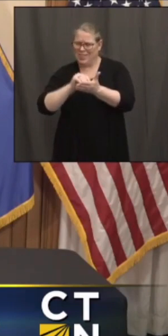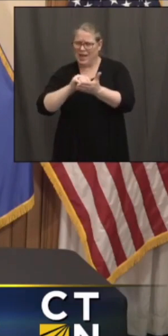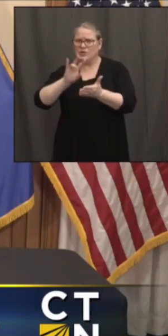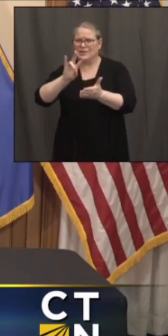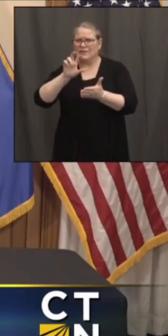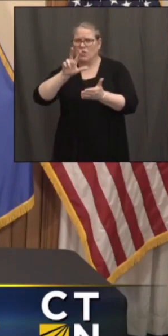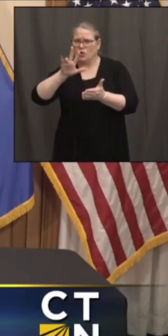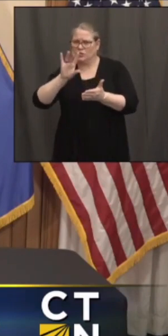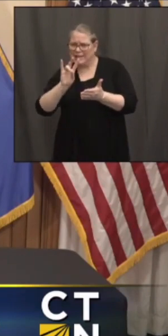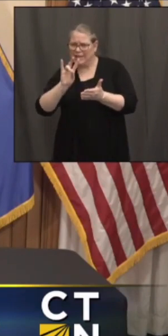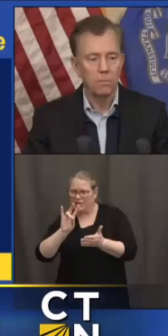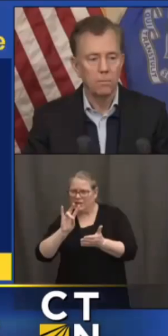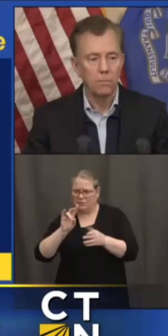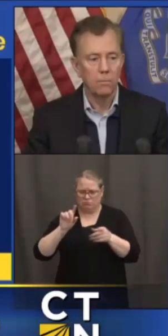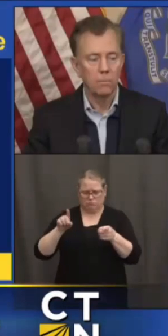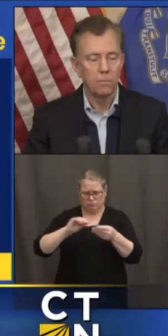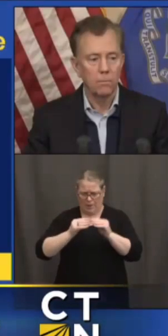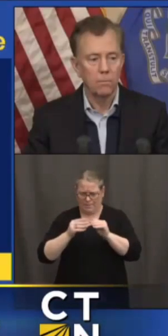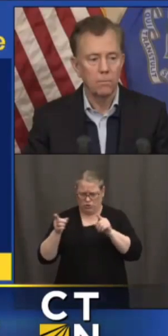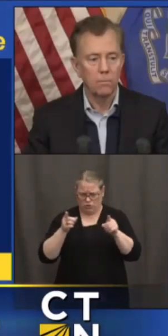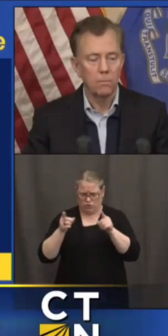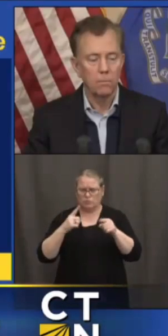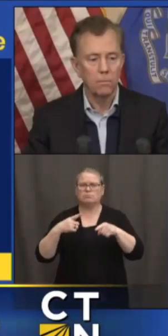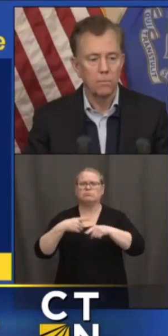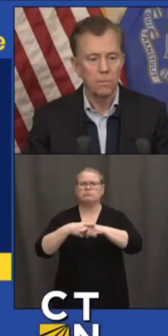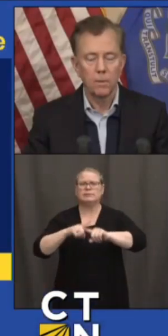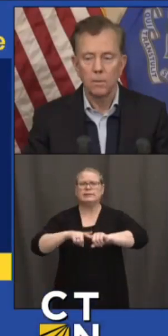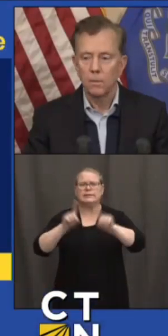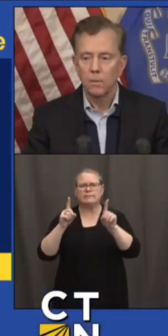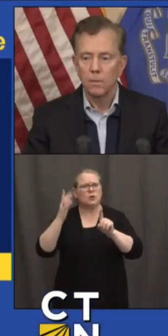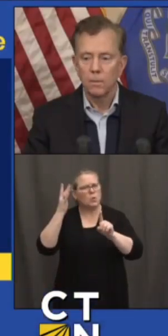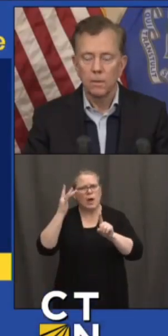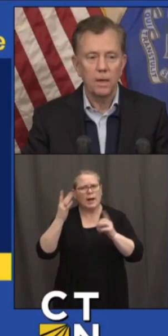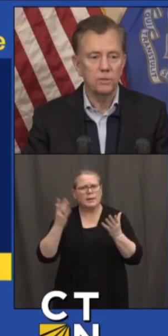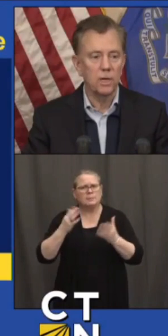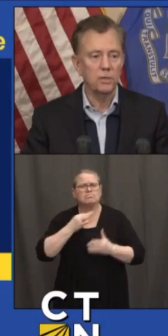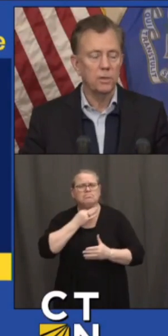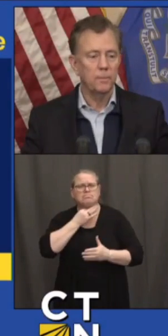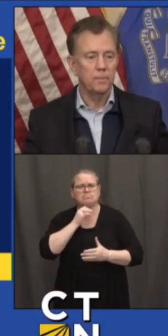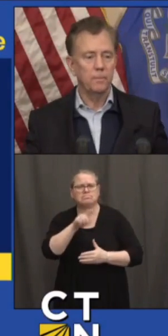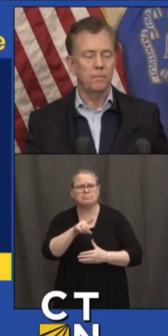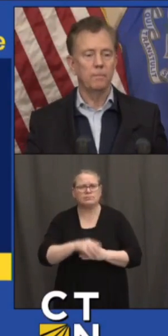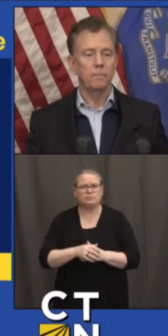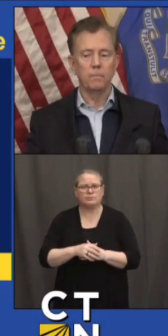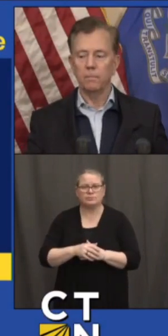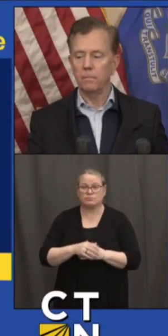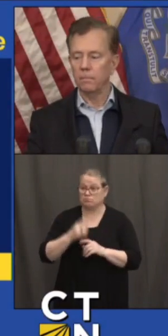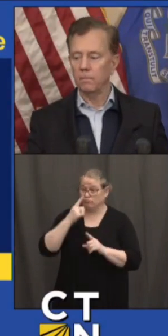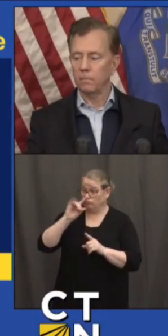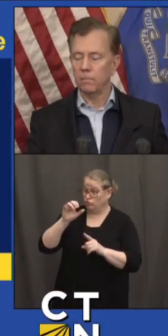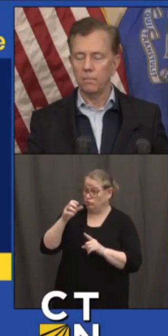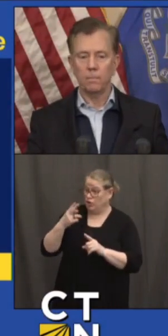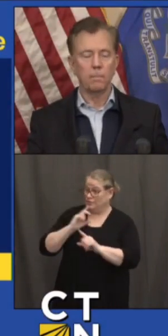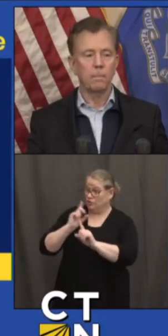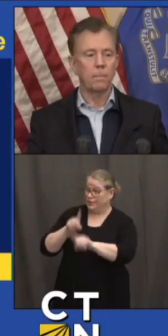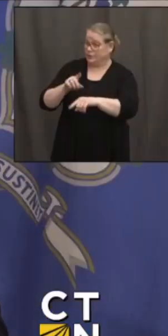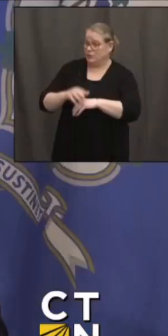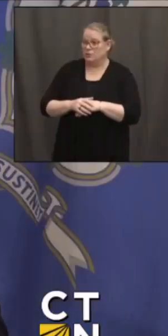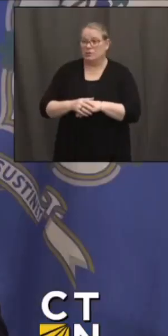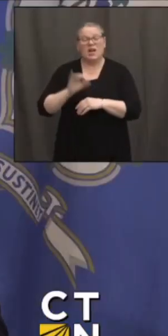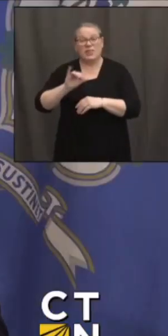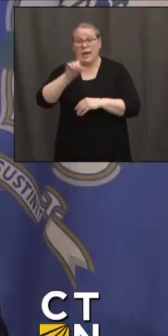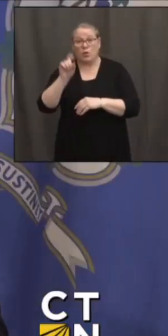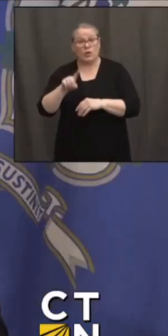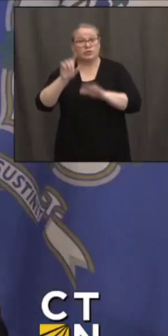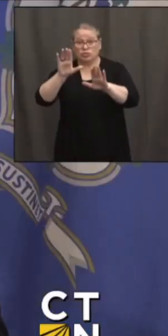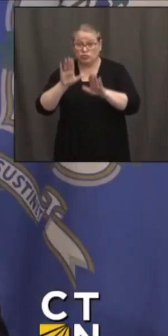321,737. So we were just wondering why the difference in numbers. Yeah, Josh. Great question. I was wondering the